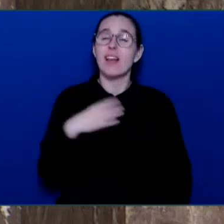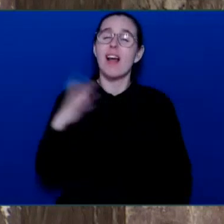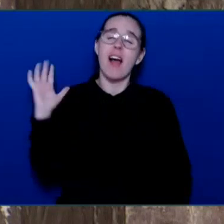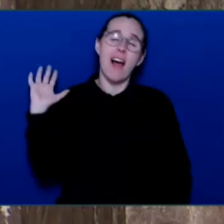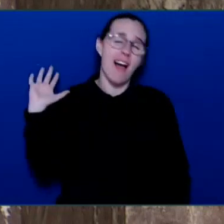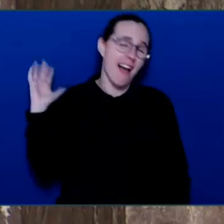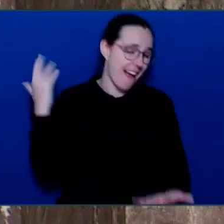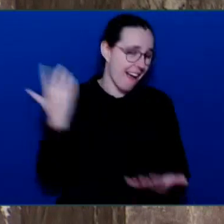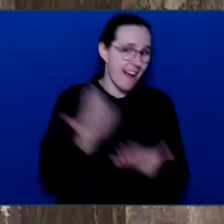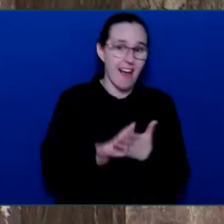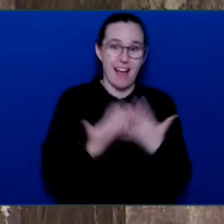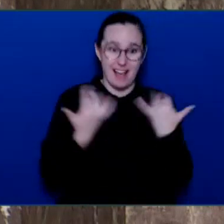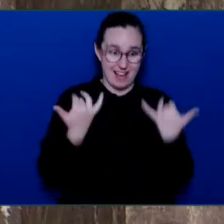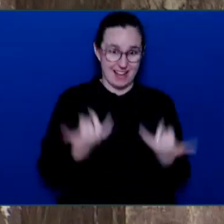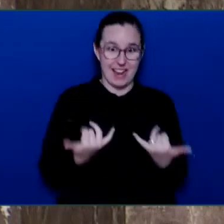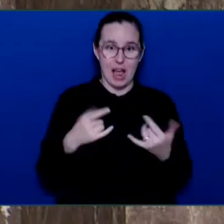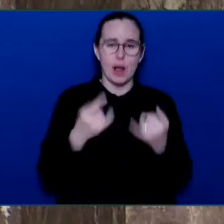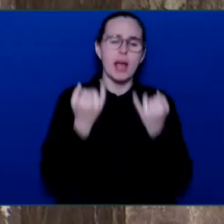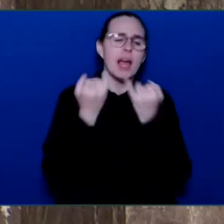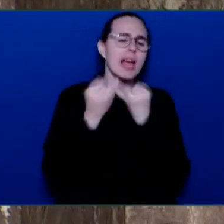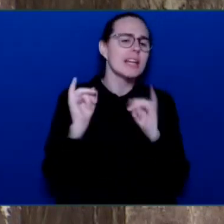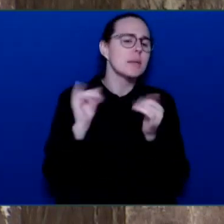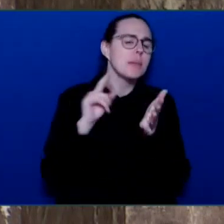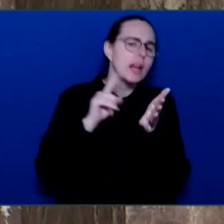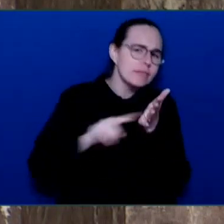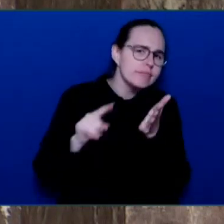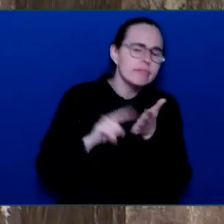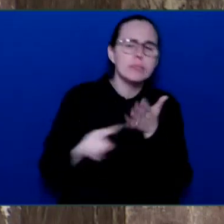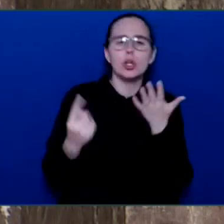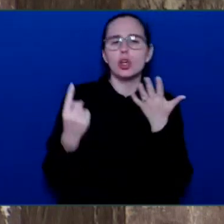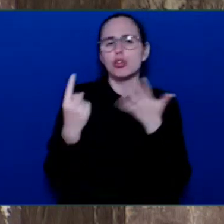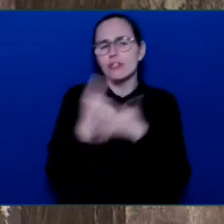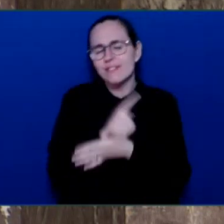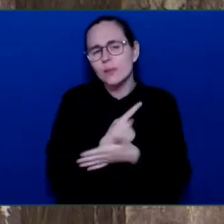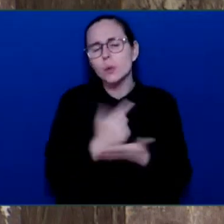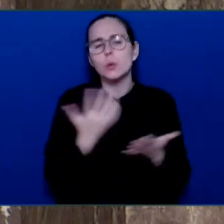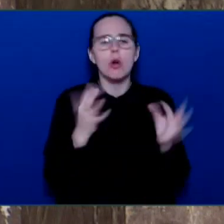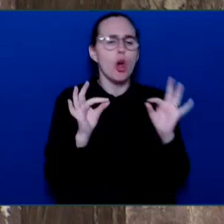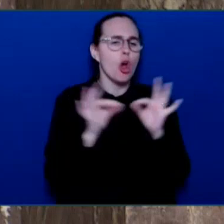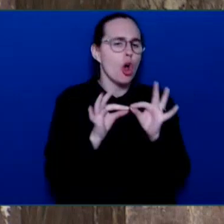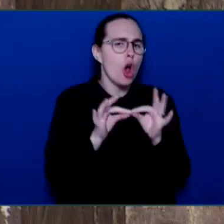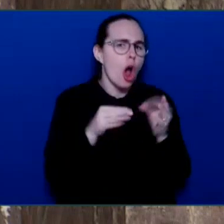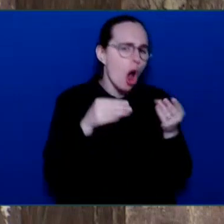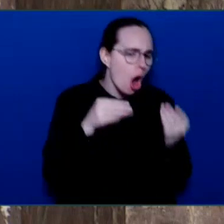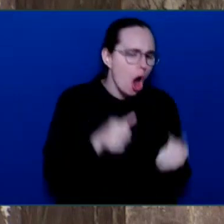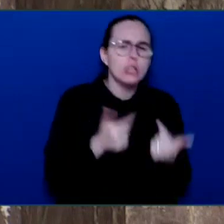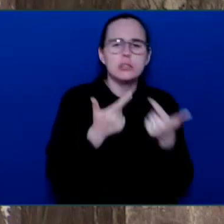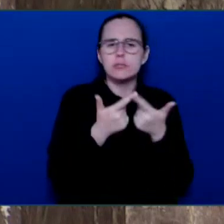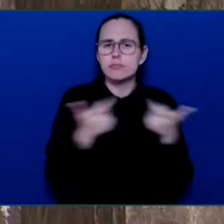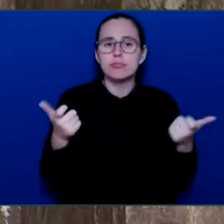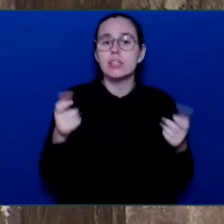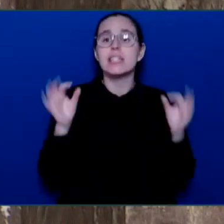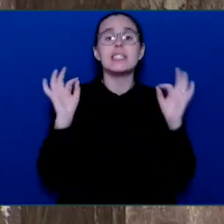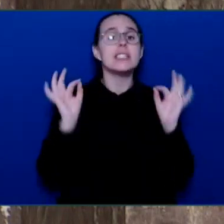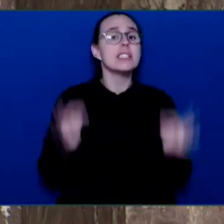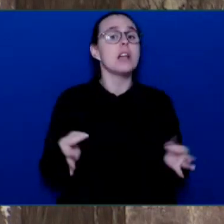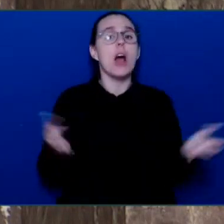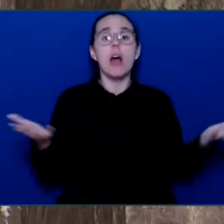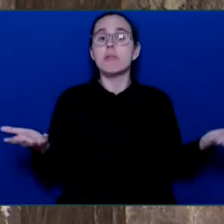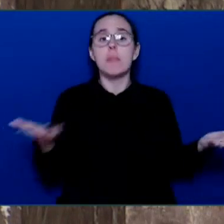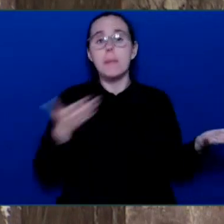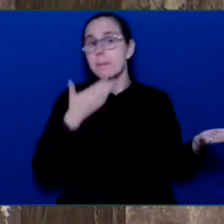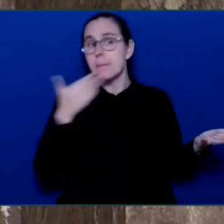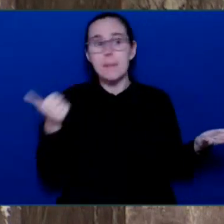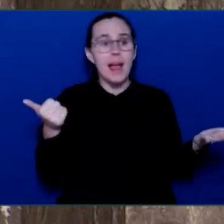was determined that in order to ensure safety of the public, that the police transition needs to continue. That